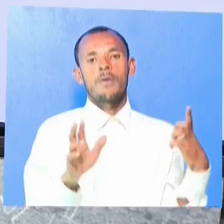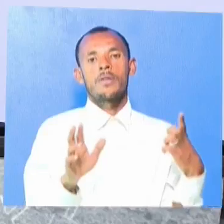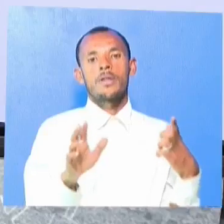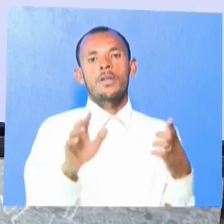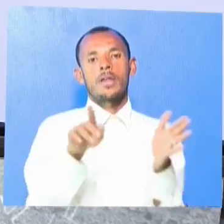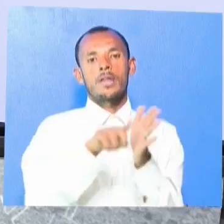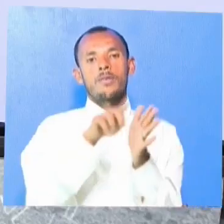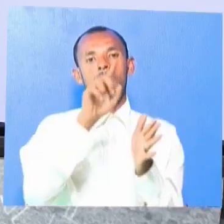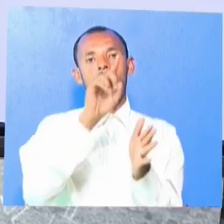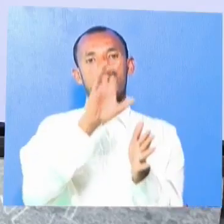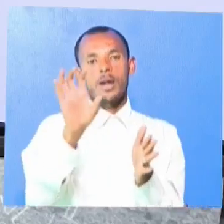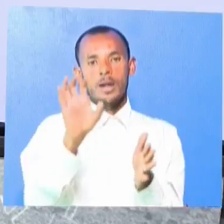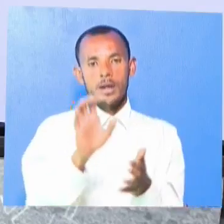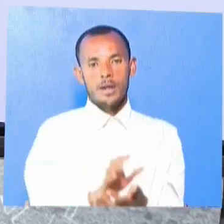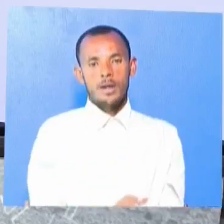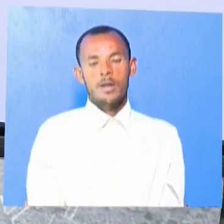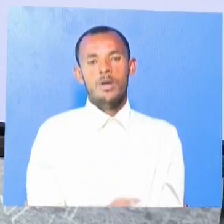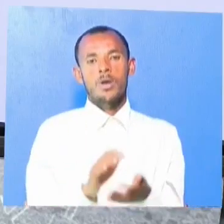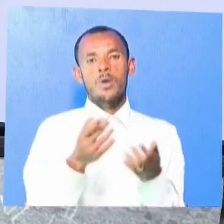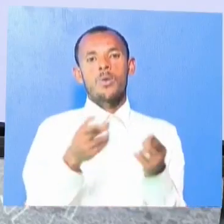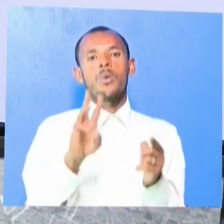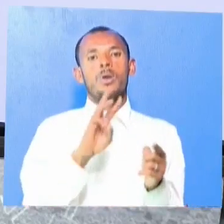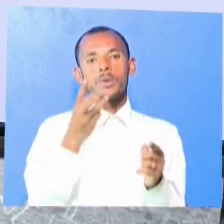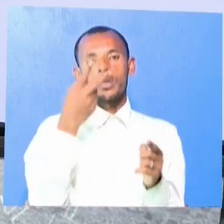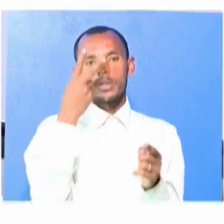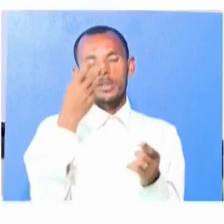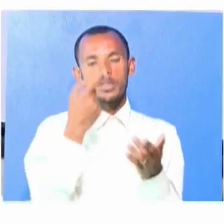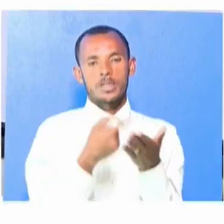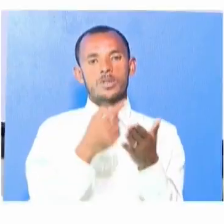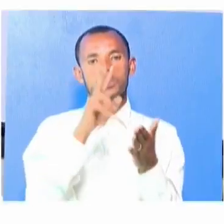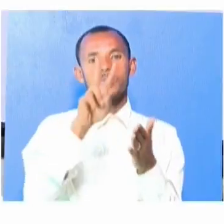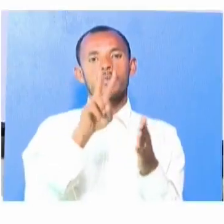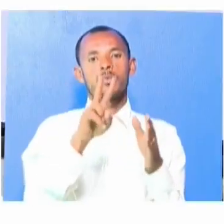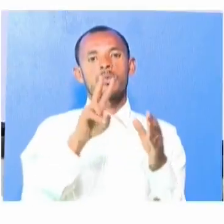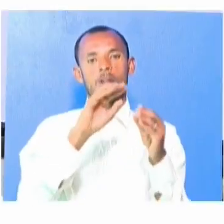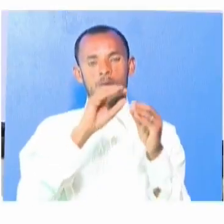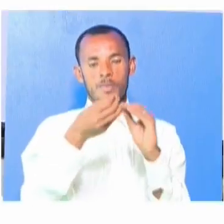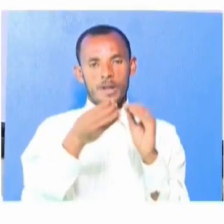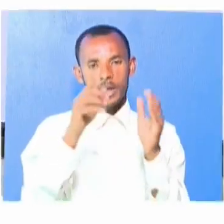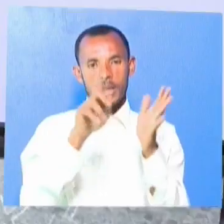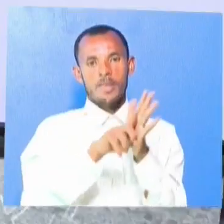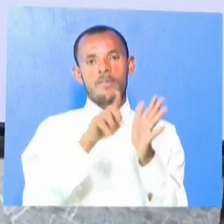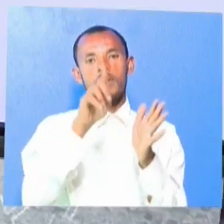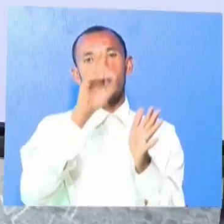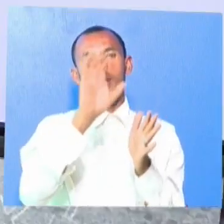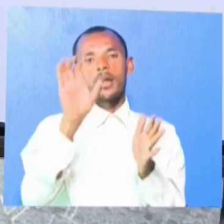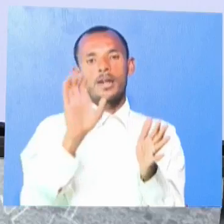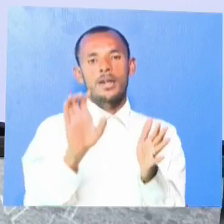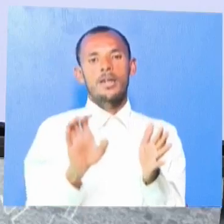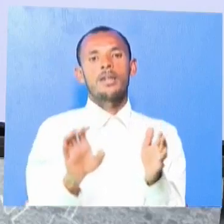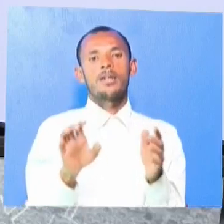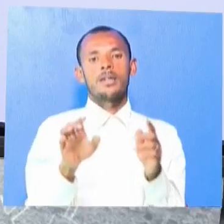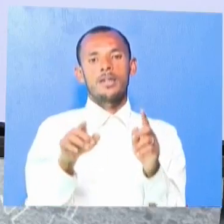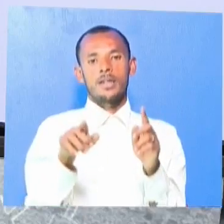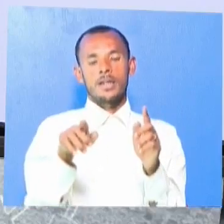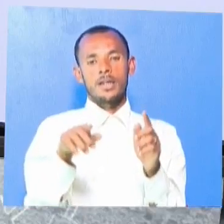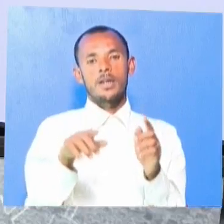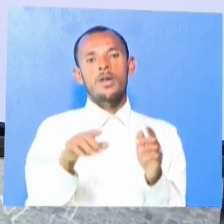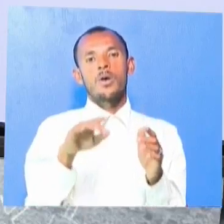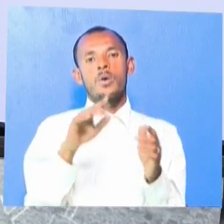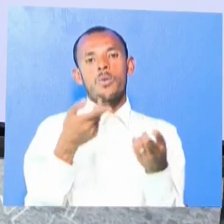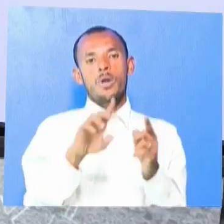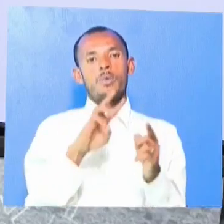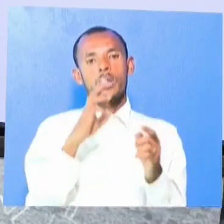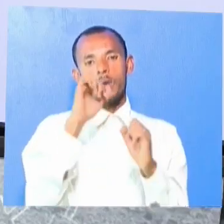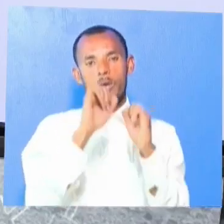100. So when you see these two numbers, negative 100 is here, positive 13 is there. When you compare these